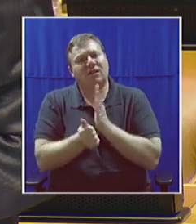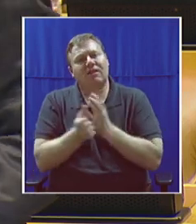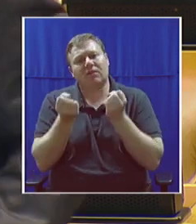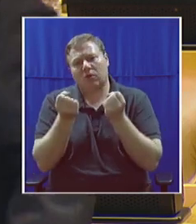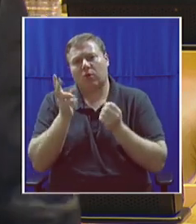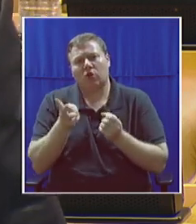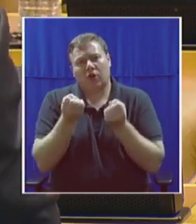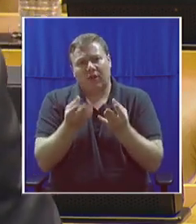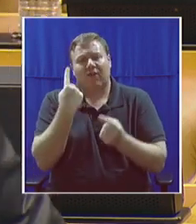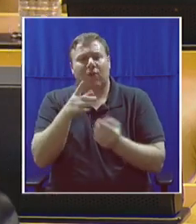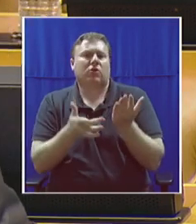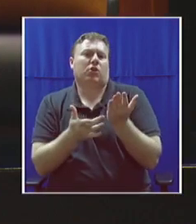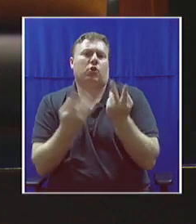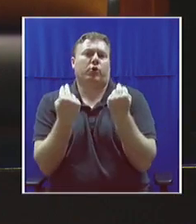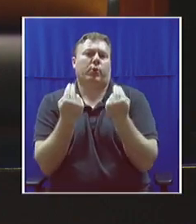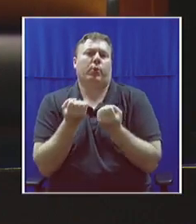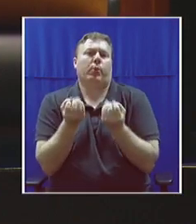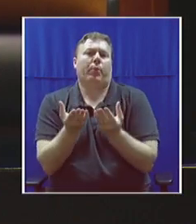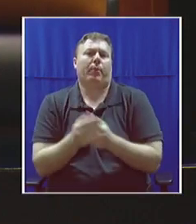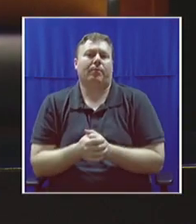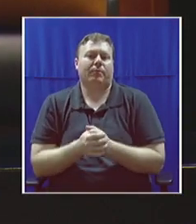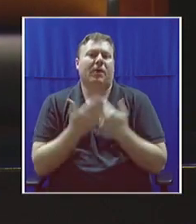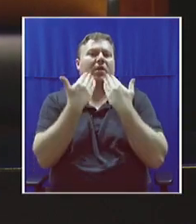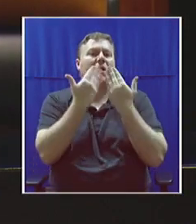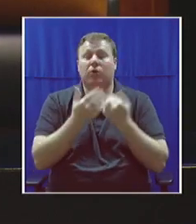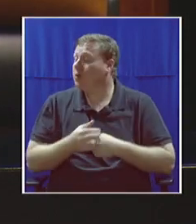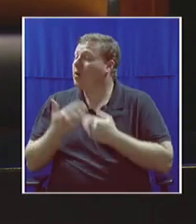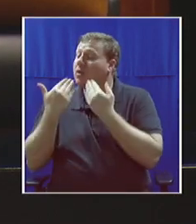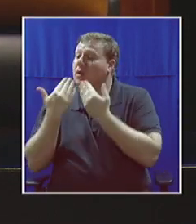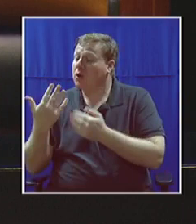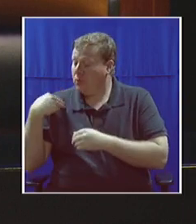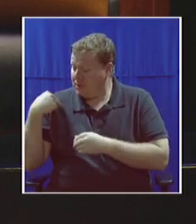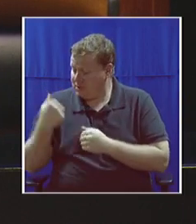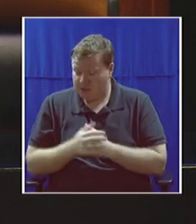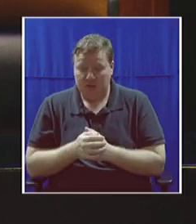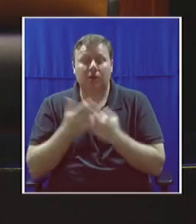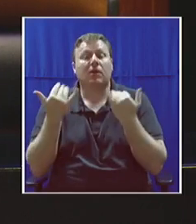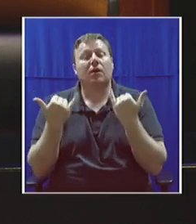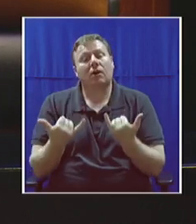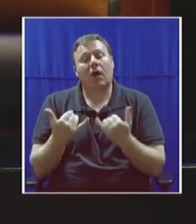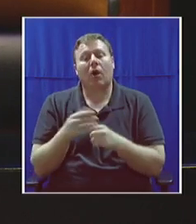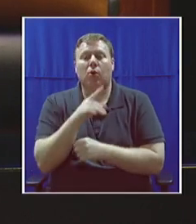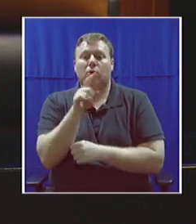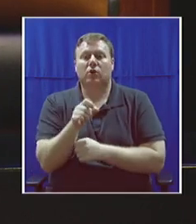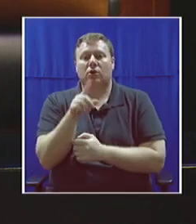on thank you thank you Minister we now move to question